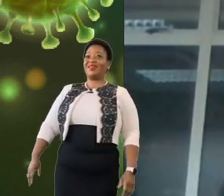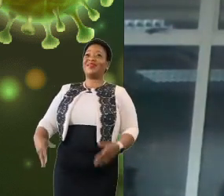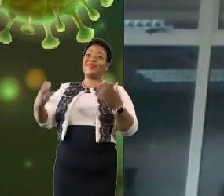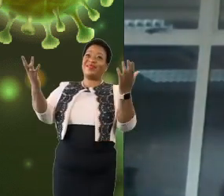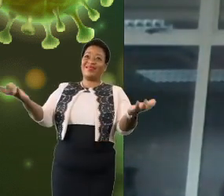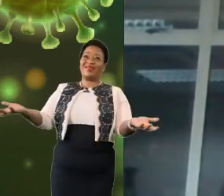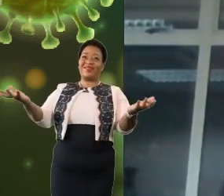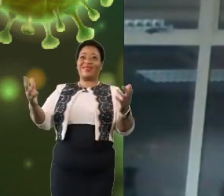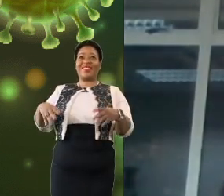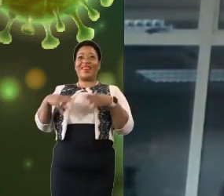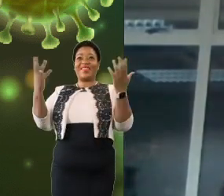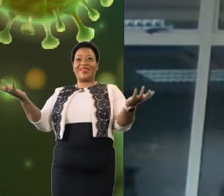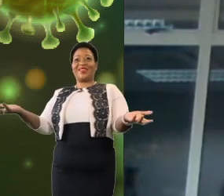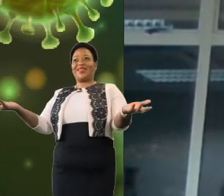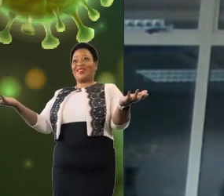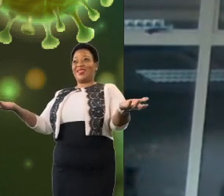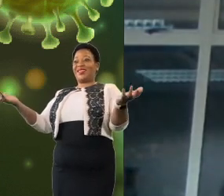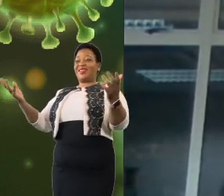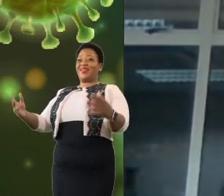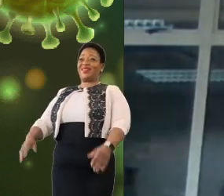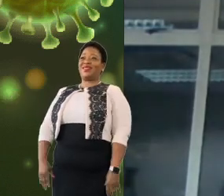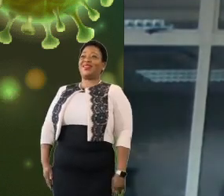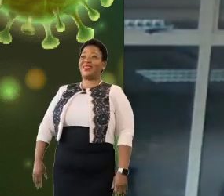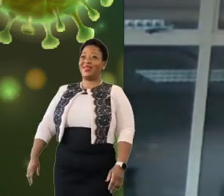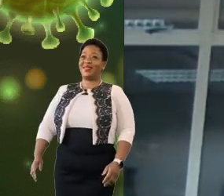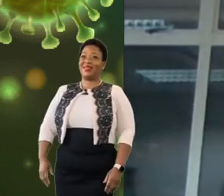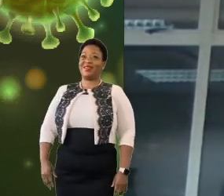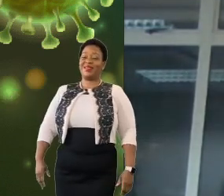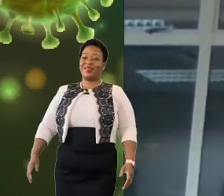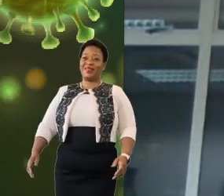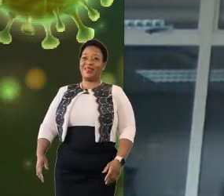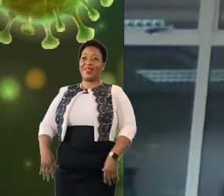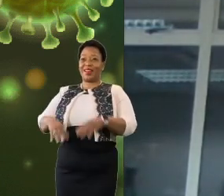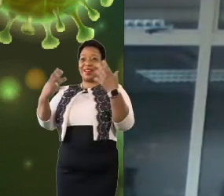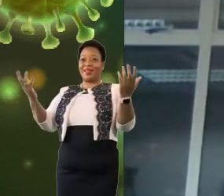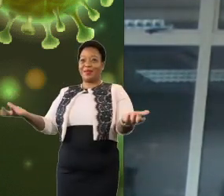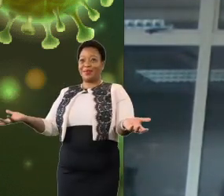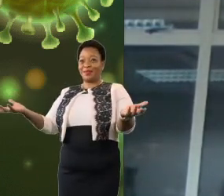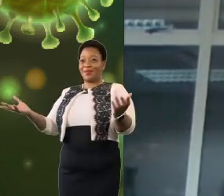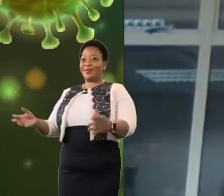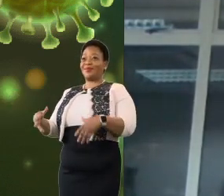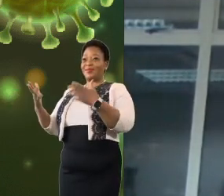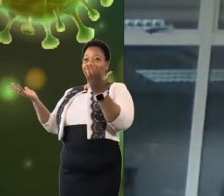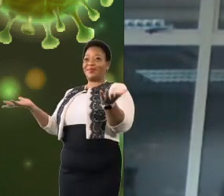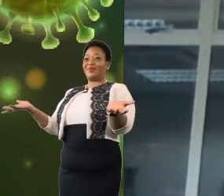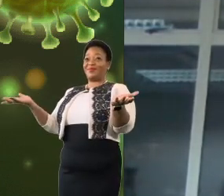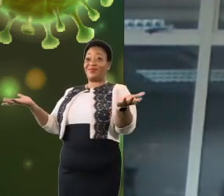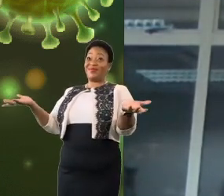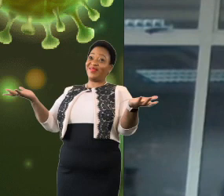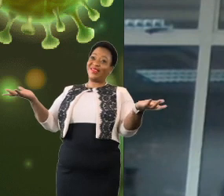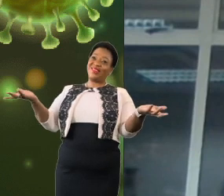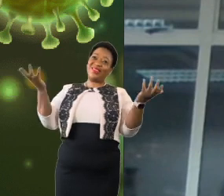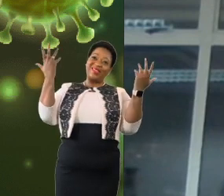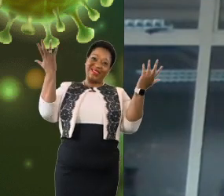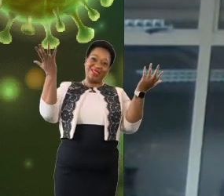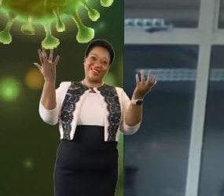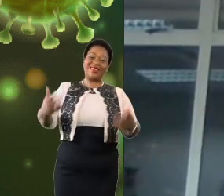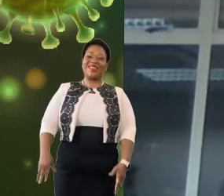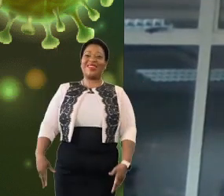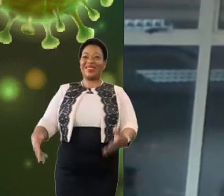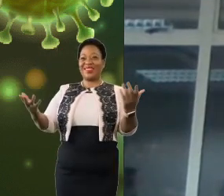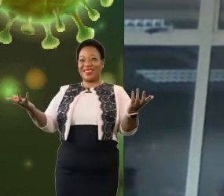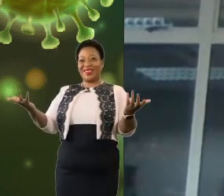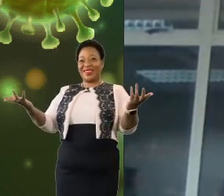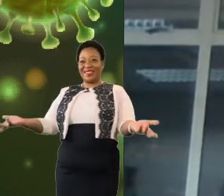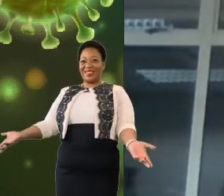the retention of your existing businesses. But when the businesses want to expand their operation, we've got to ensure that the regulatory